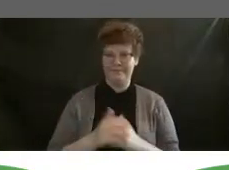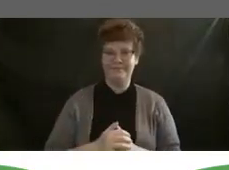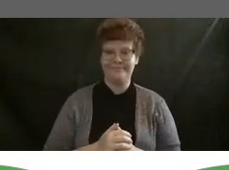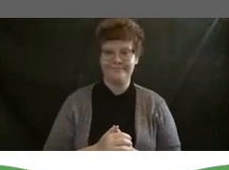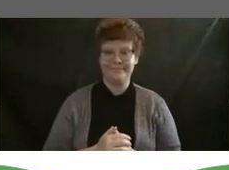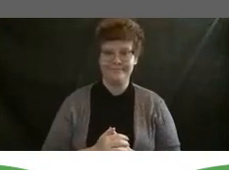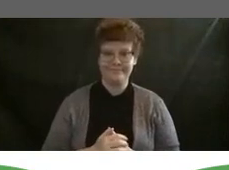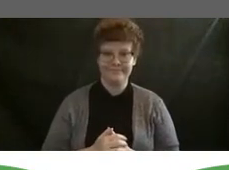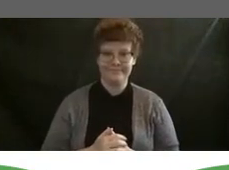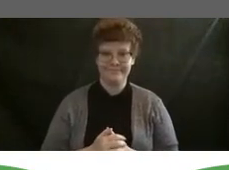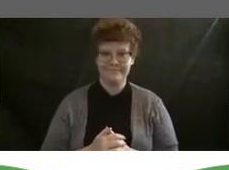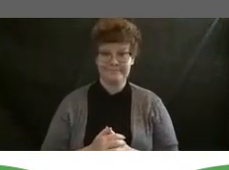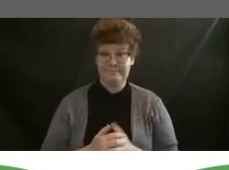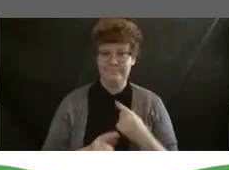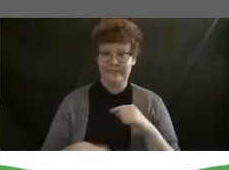I guess I can't.